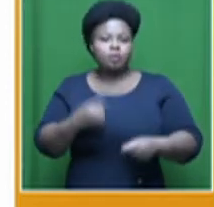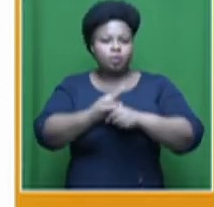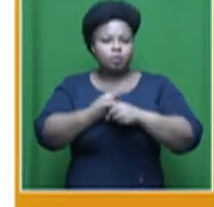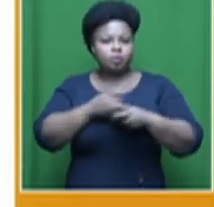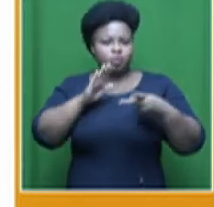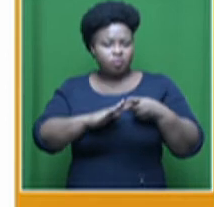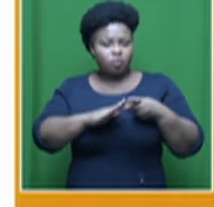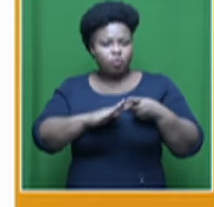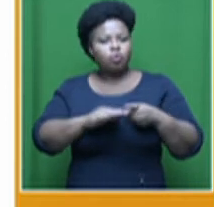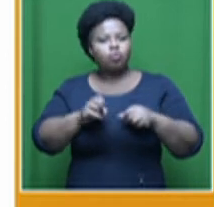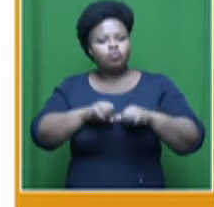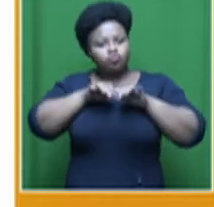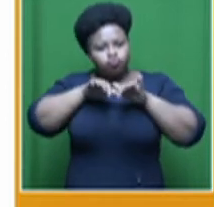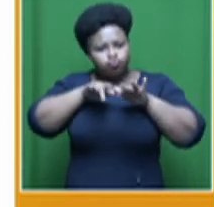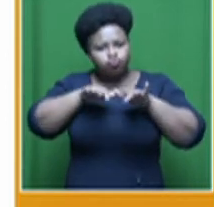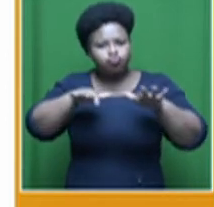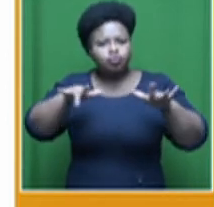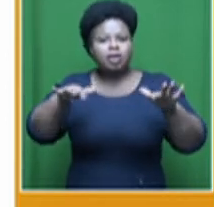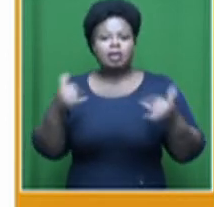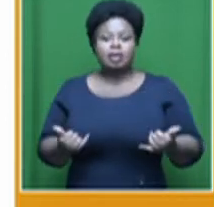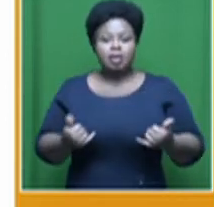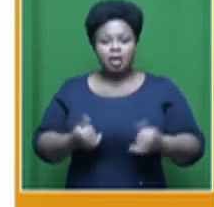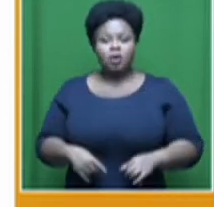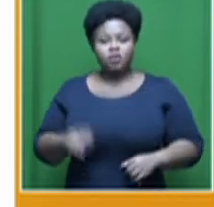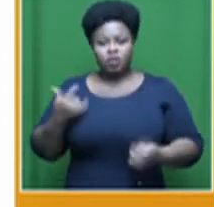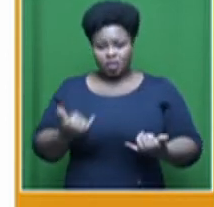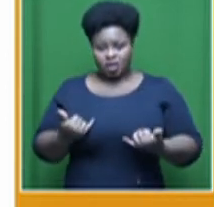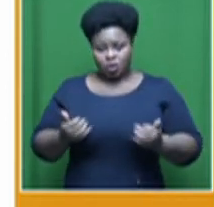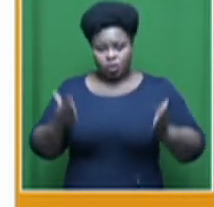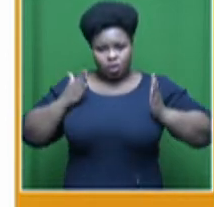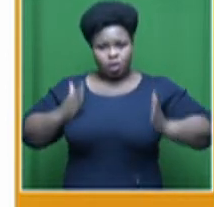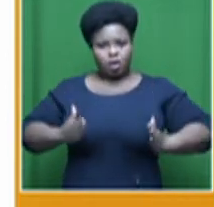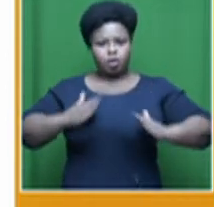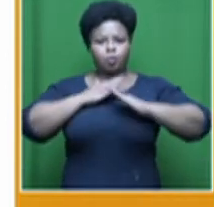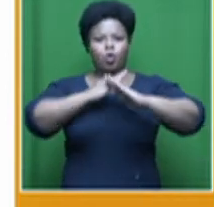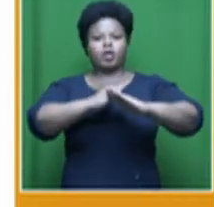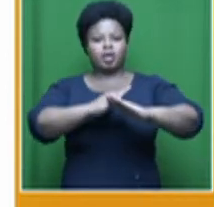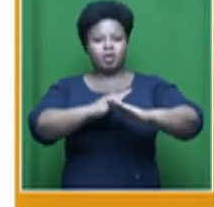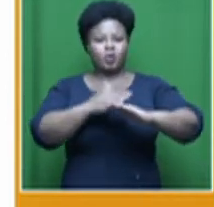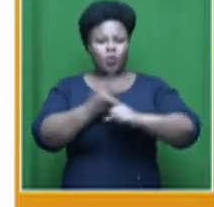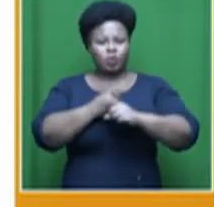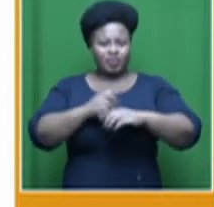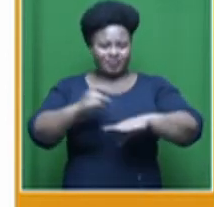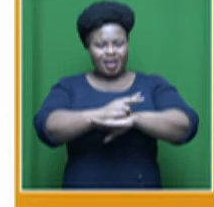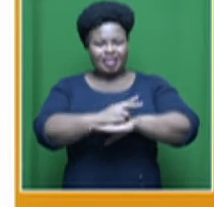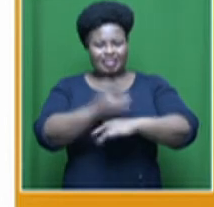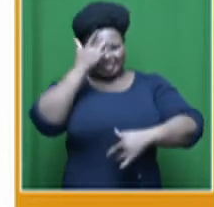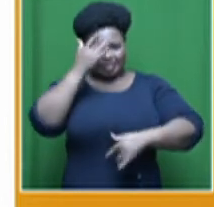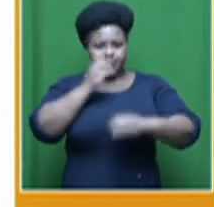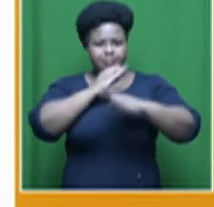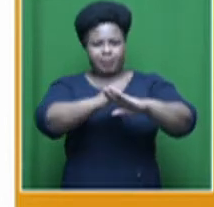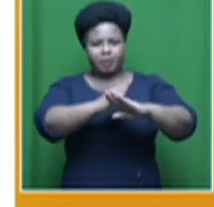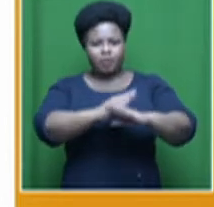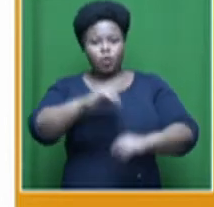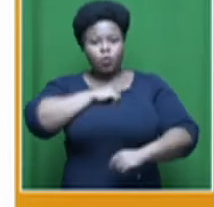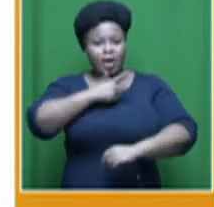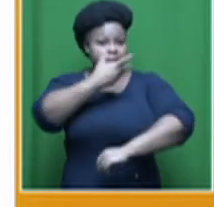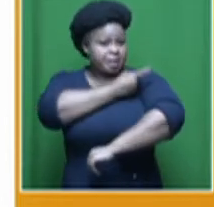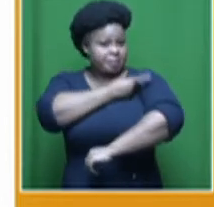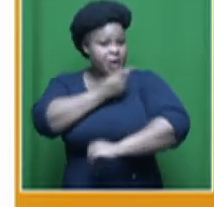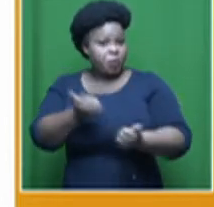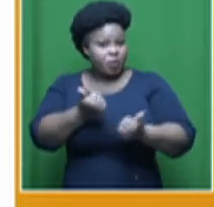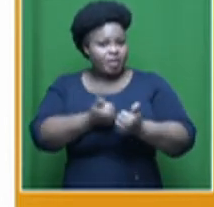was circulating, and hence the antibody in a sense, and these antibodies are what is induced by vaccines, that antibody